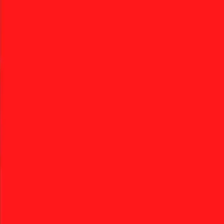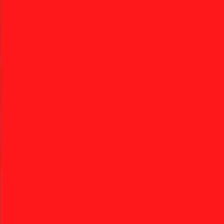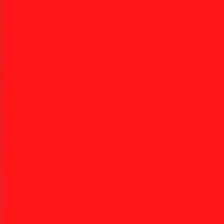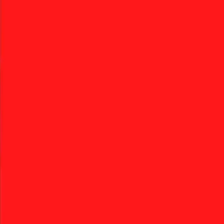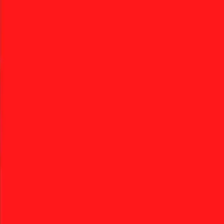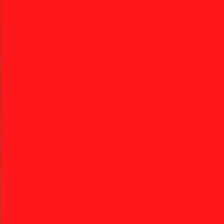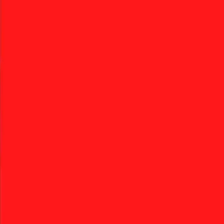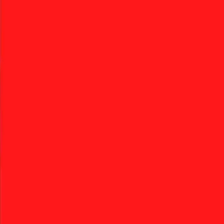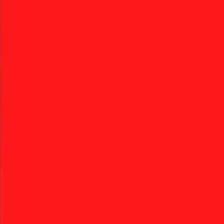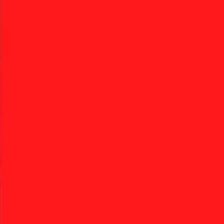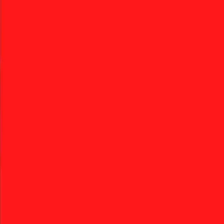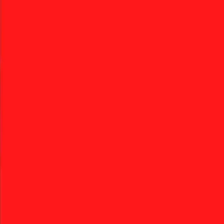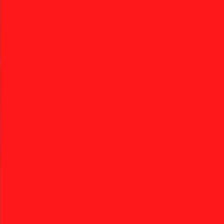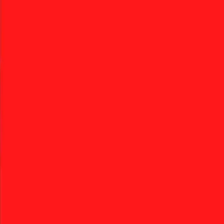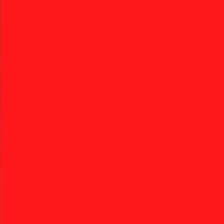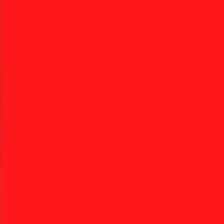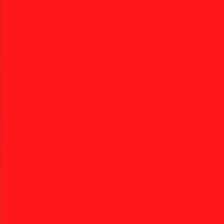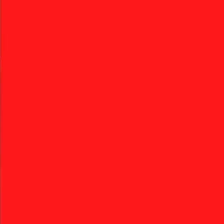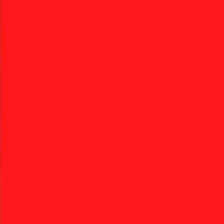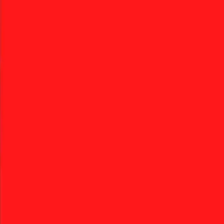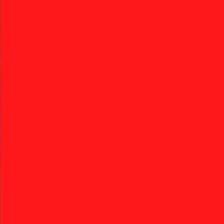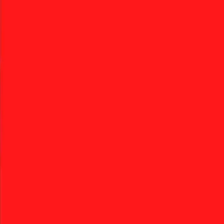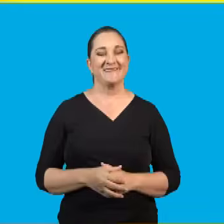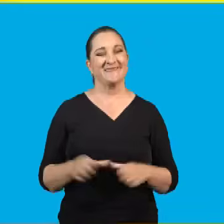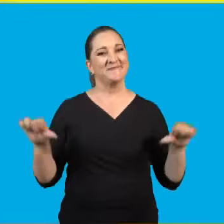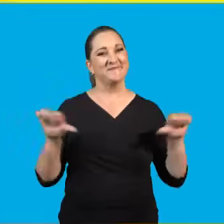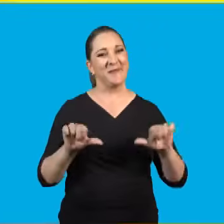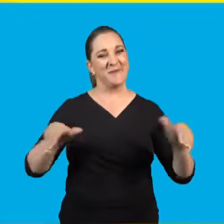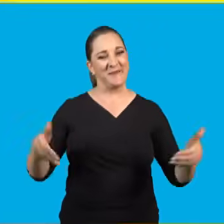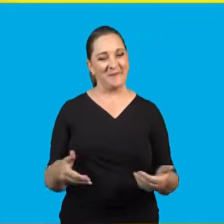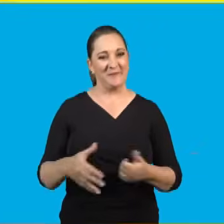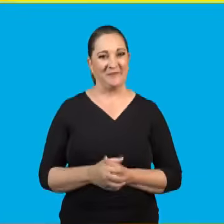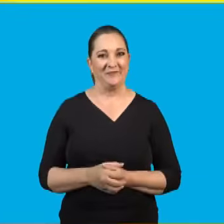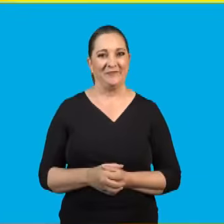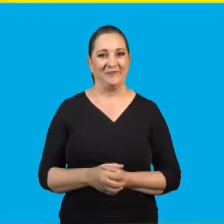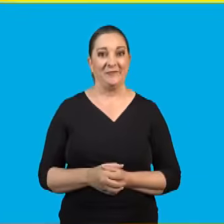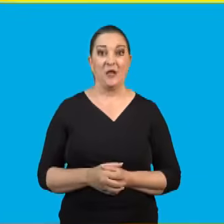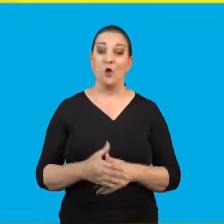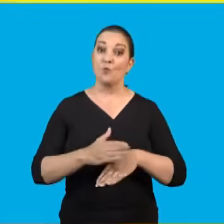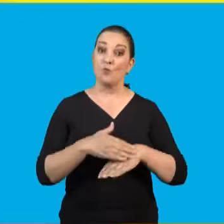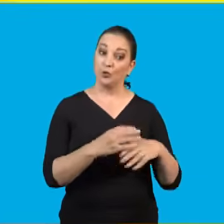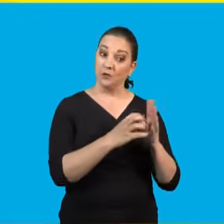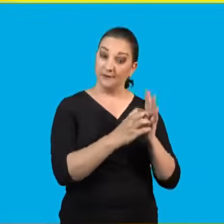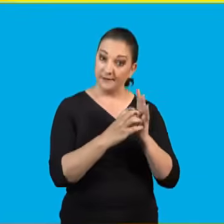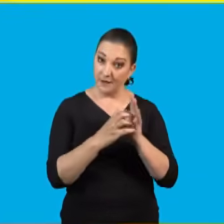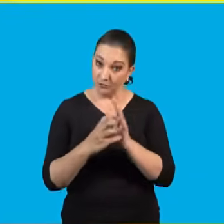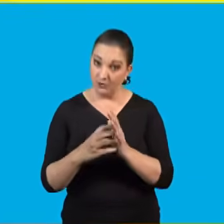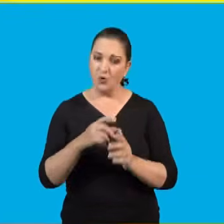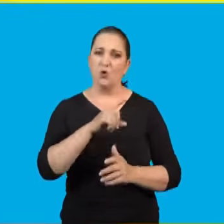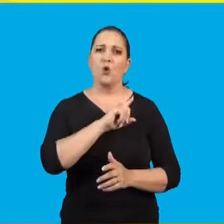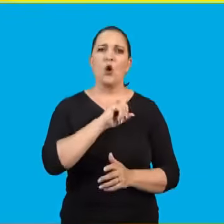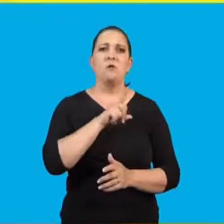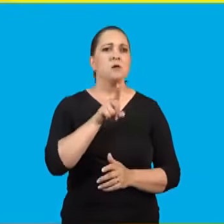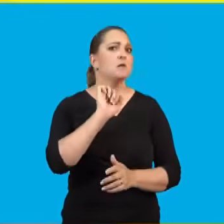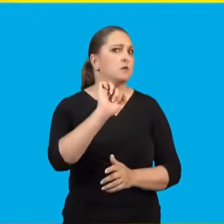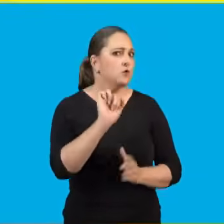Welcome back. Let's look at more examples to help